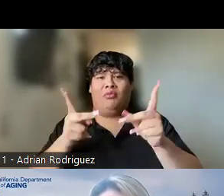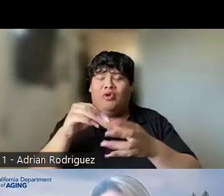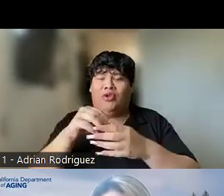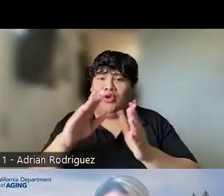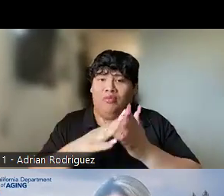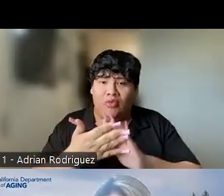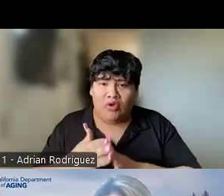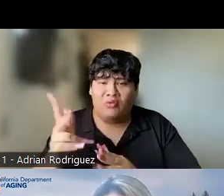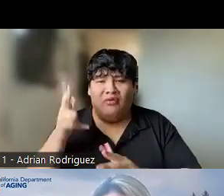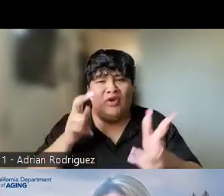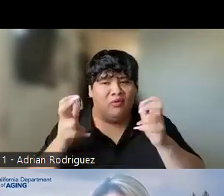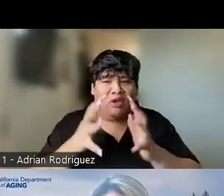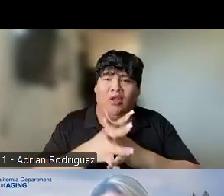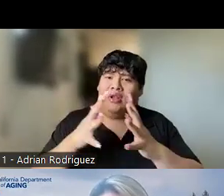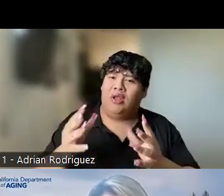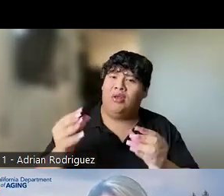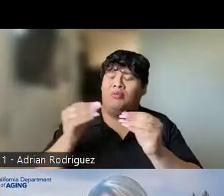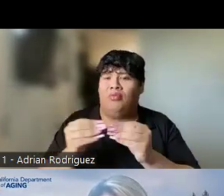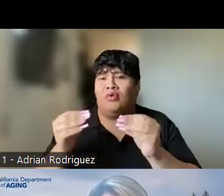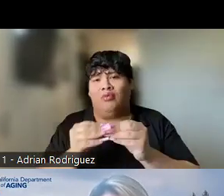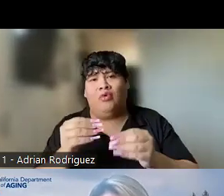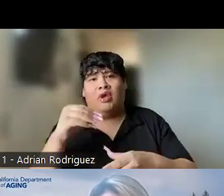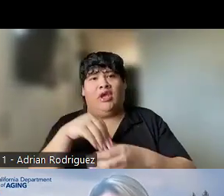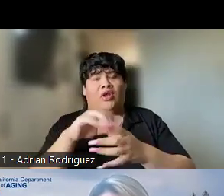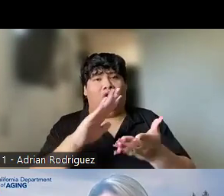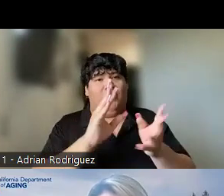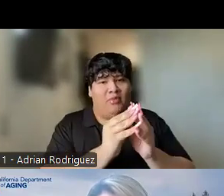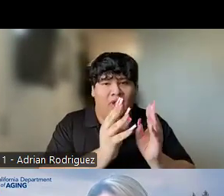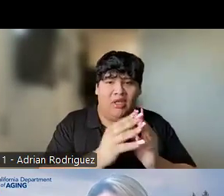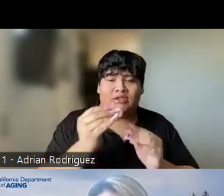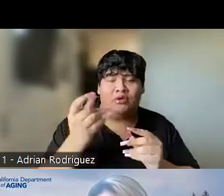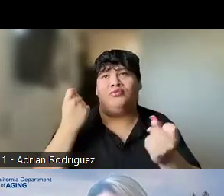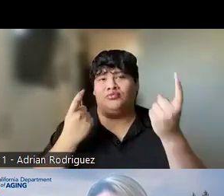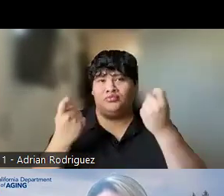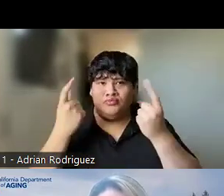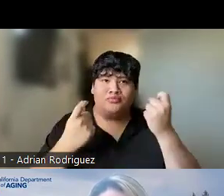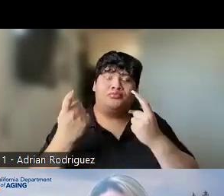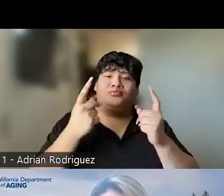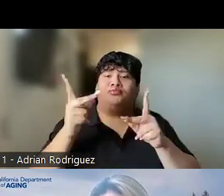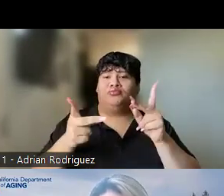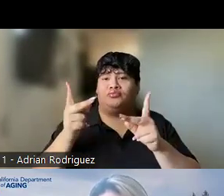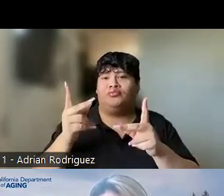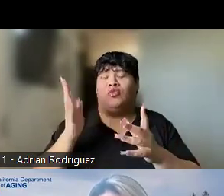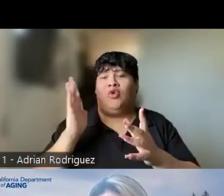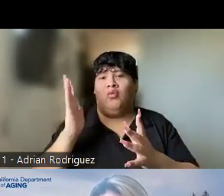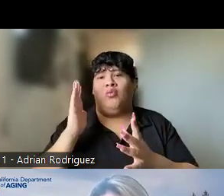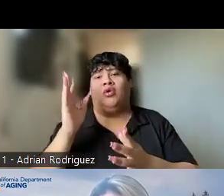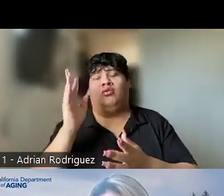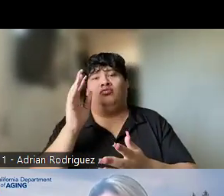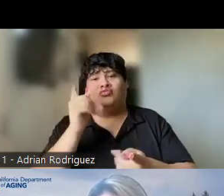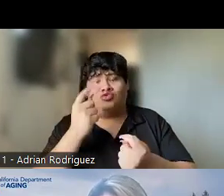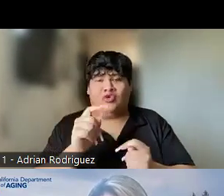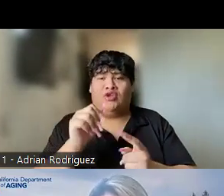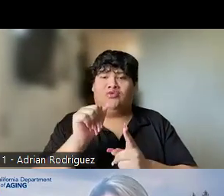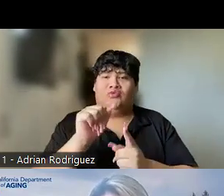We are hearing a lot about this more and more in our stakeholder committees, and we recognize the importance of addressing the gaps in services